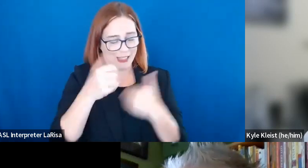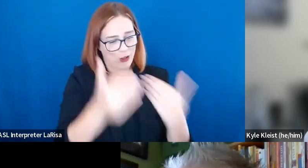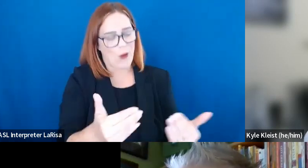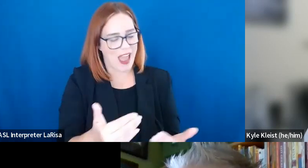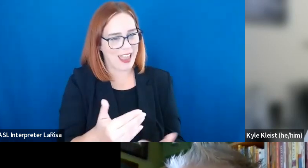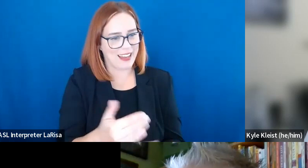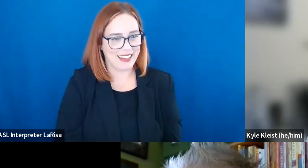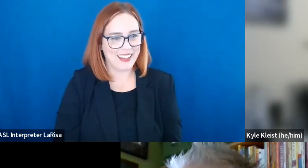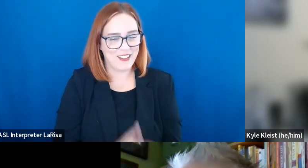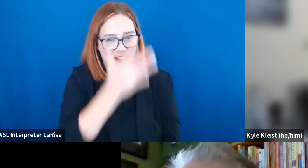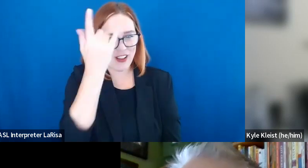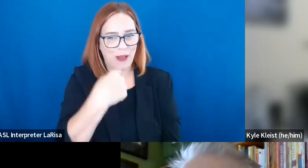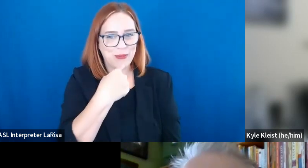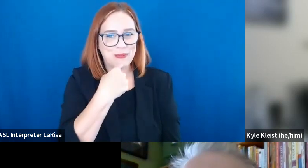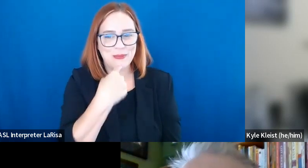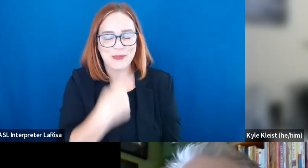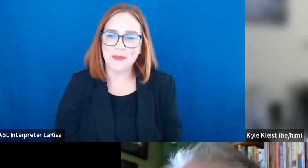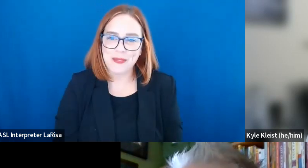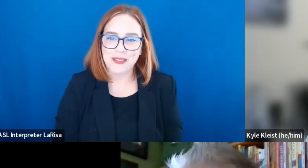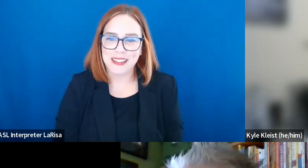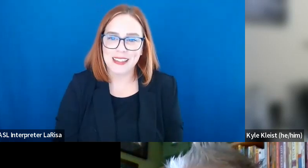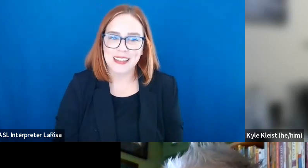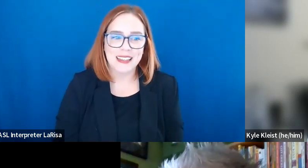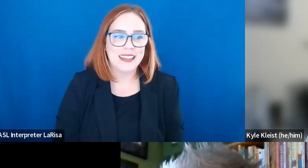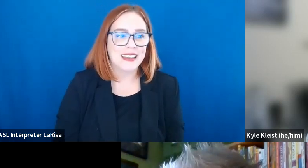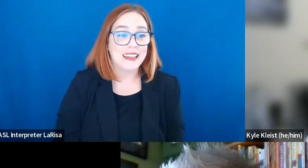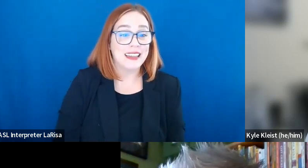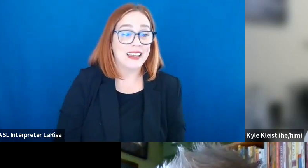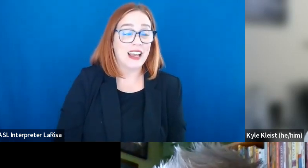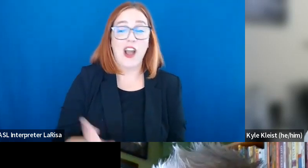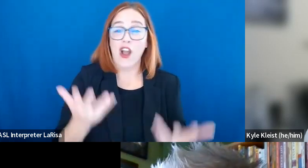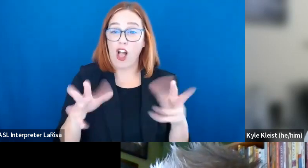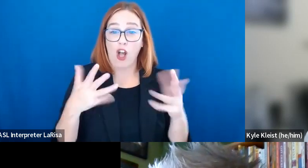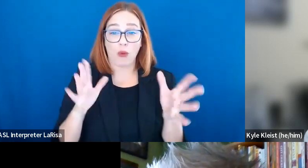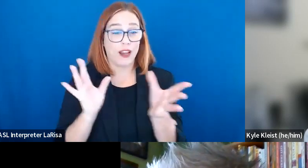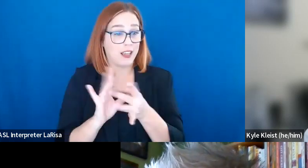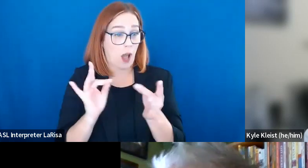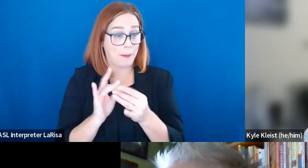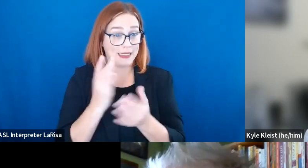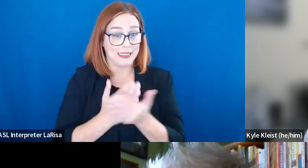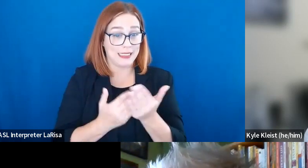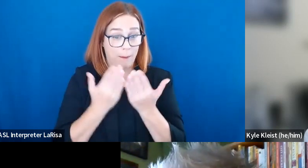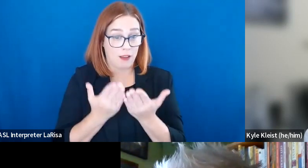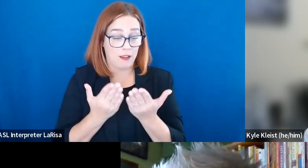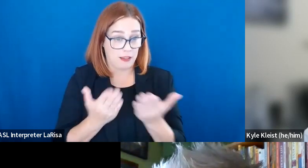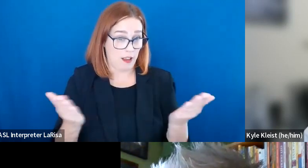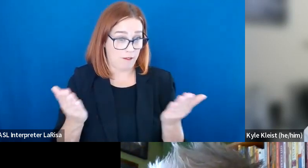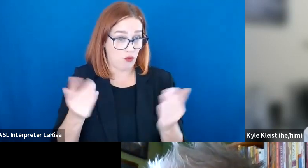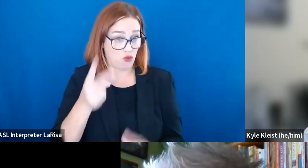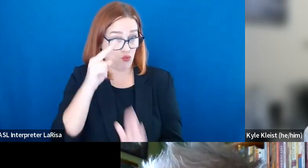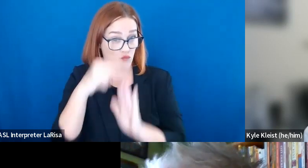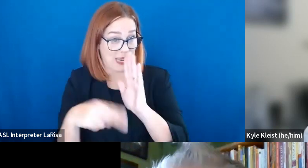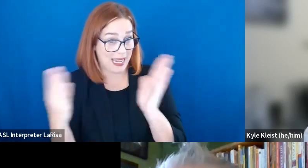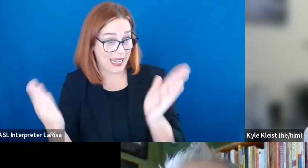Okay. much. So Okay. we've already hit at some of this. So what are people doing with individual, group?